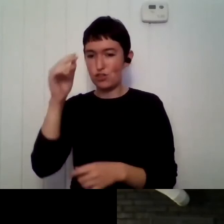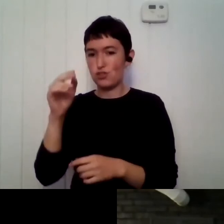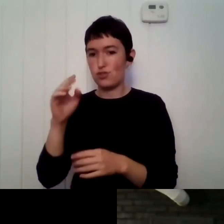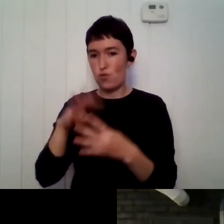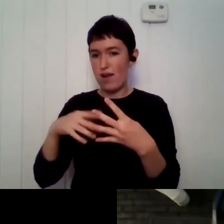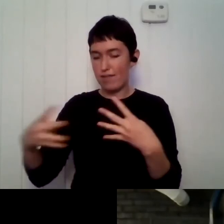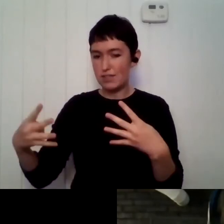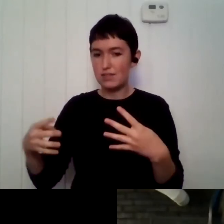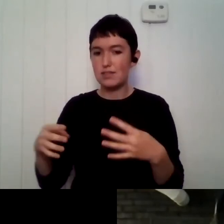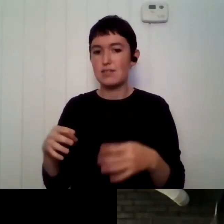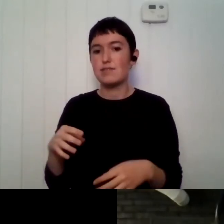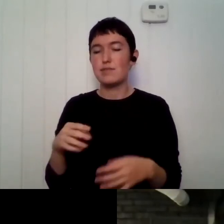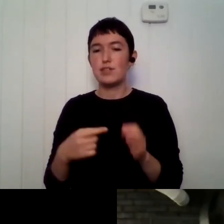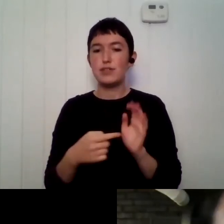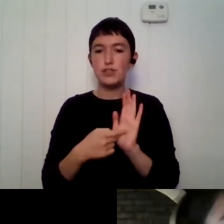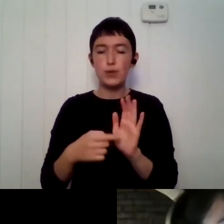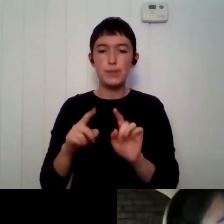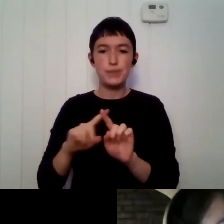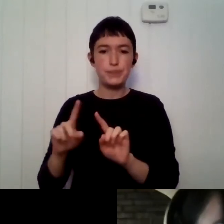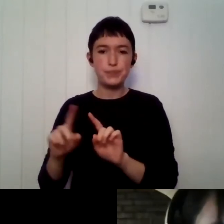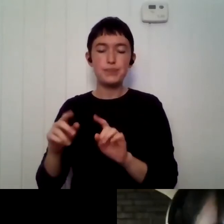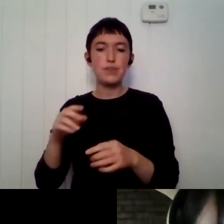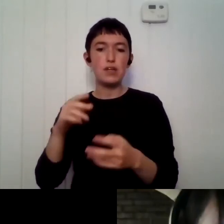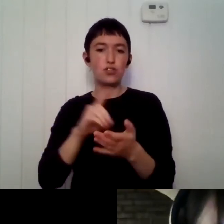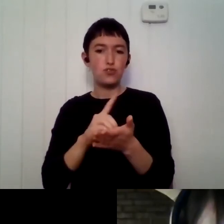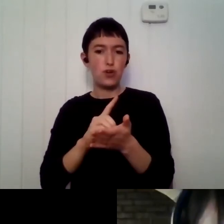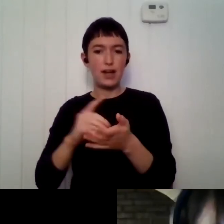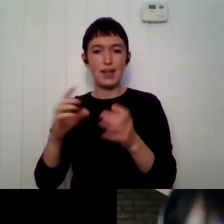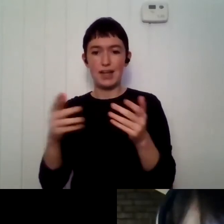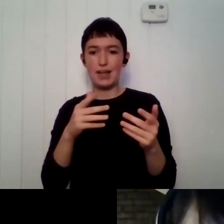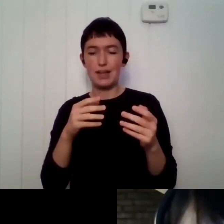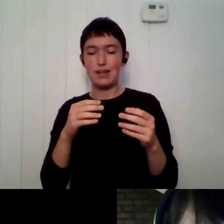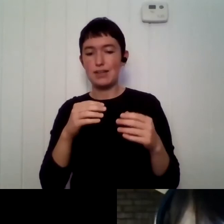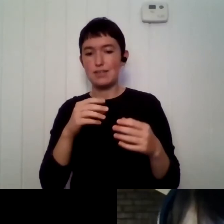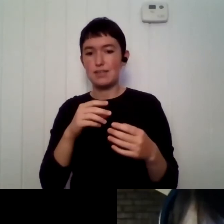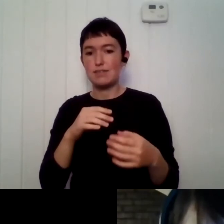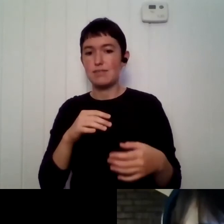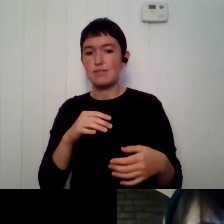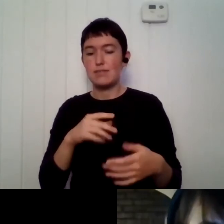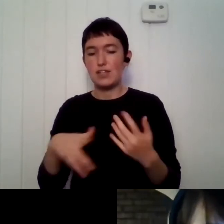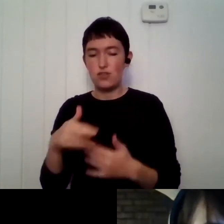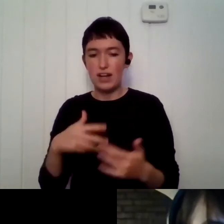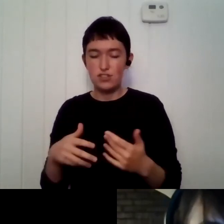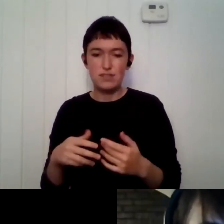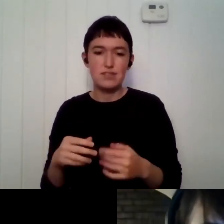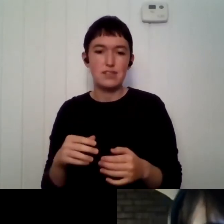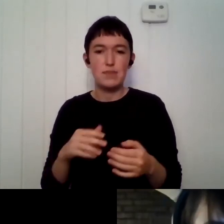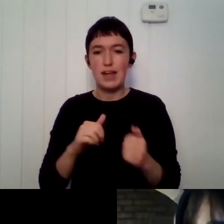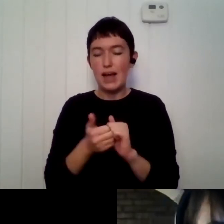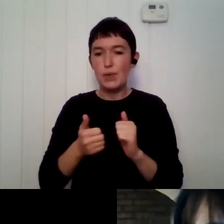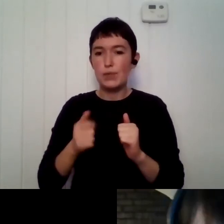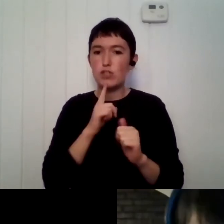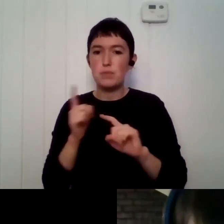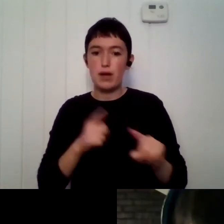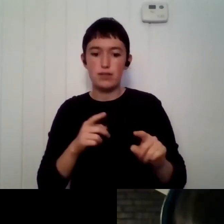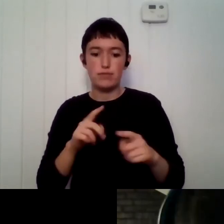potential drug-drug interaction. So there's a lot of work I've also seen from Regina Barcelay's group at MIT, where